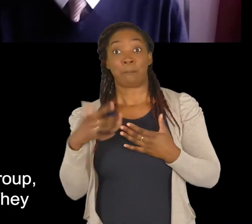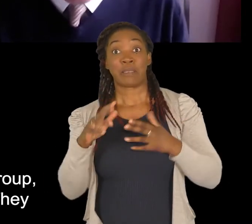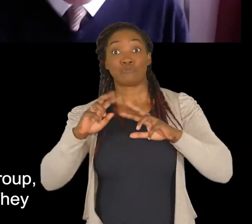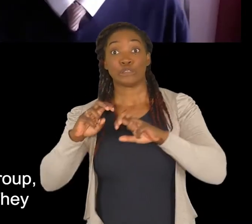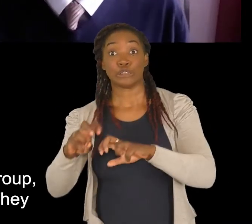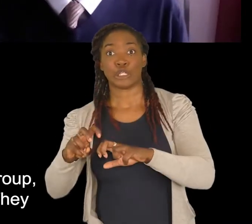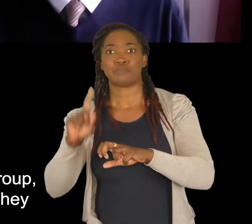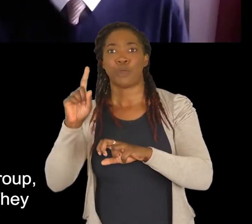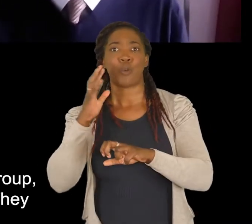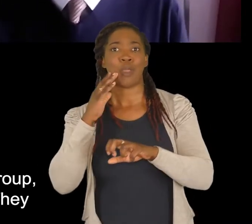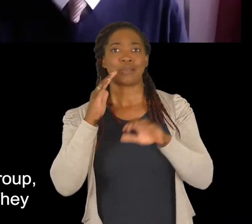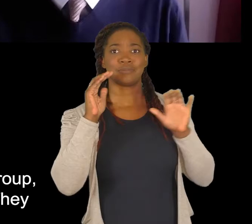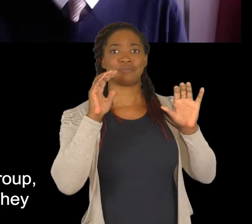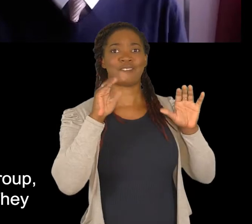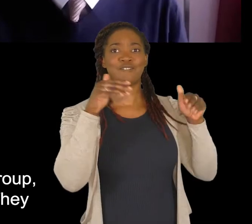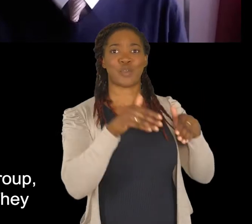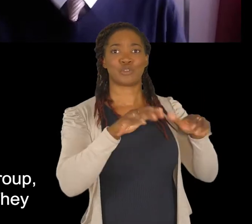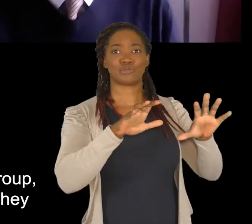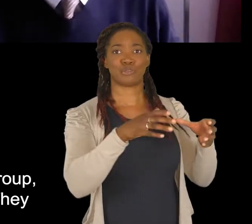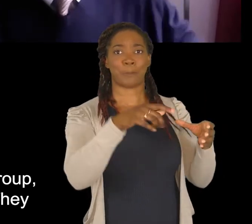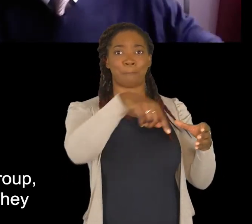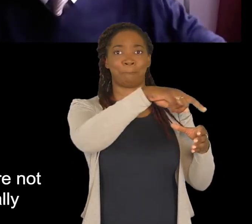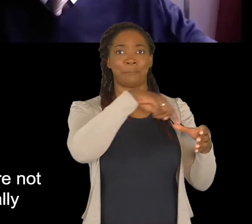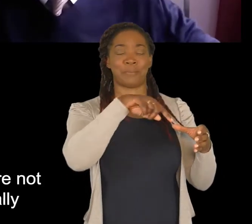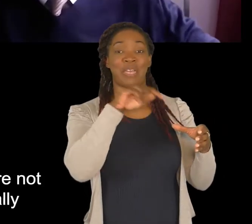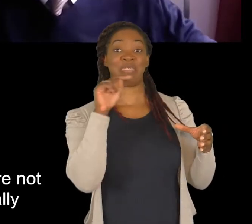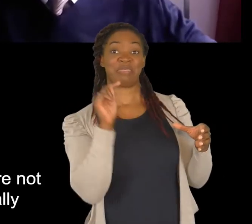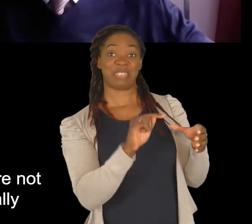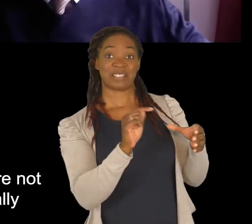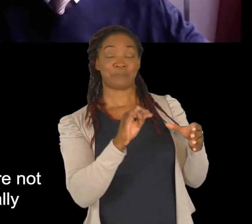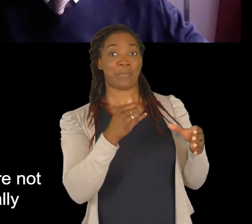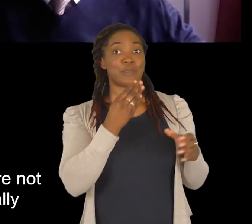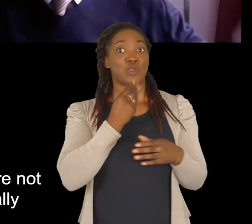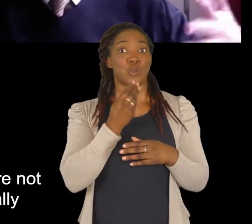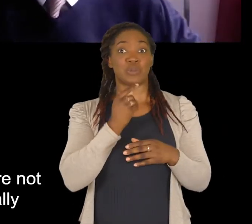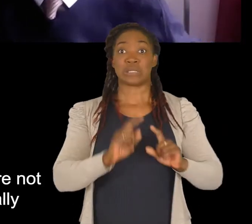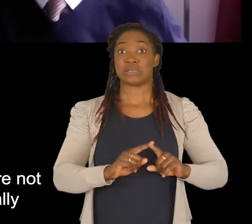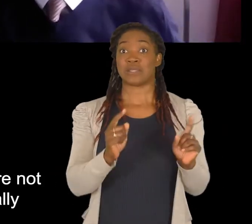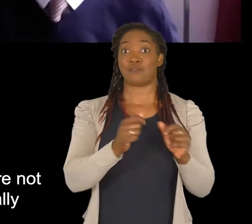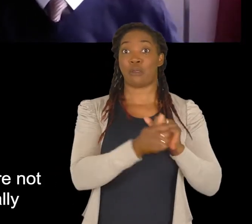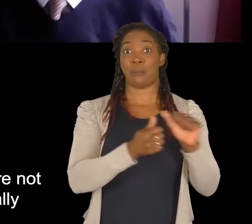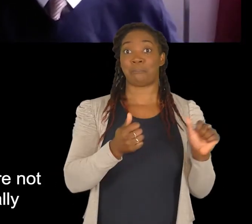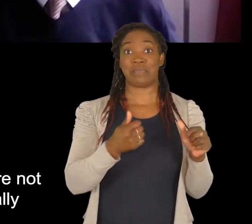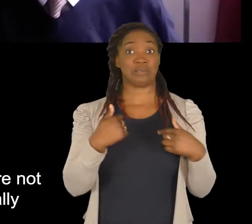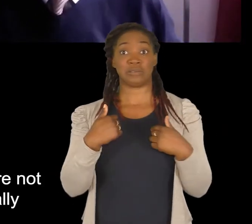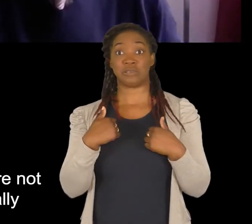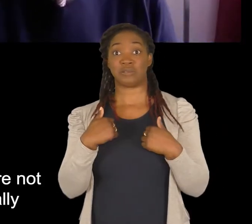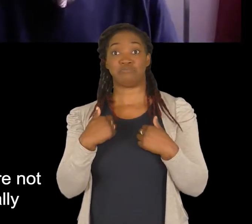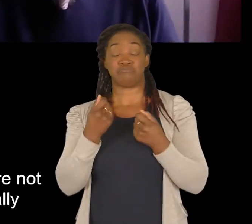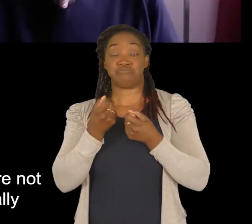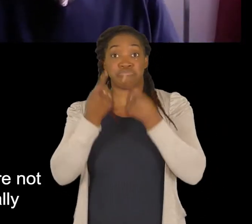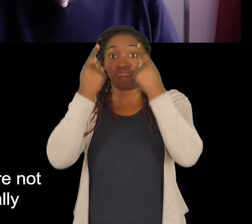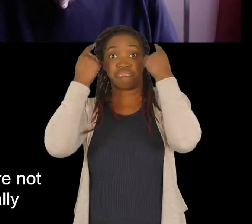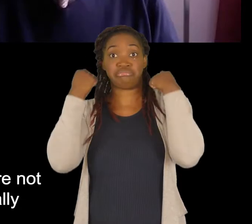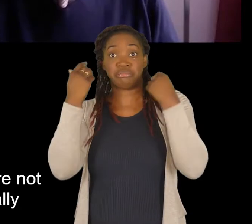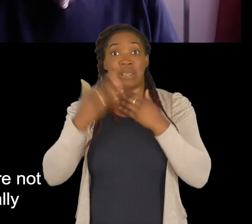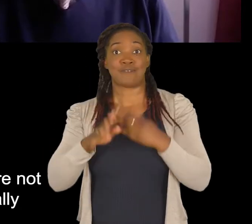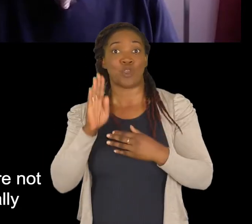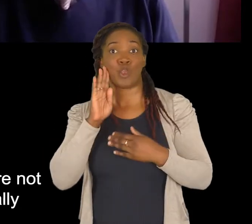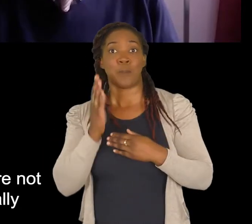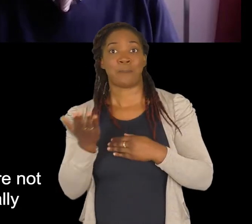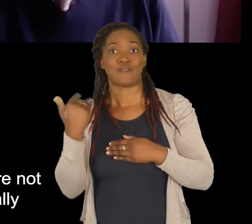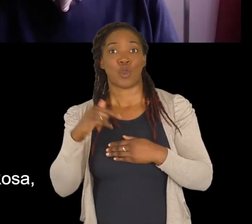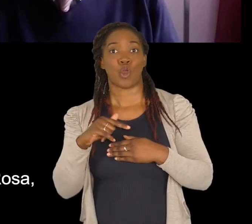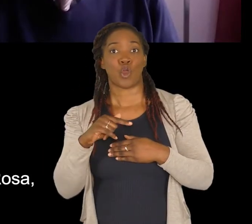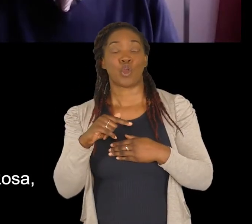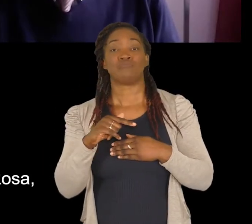group, then you'll realize what real research is, because they might be using smaller companies that you're not even aware of. Right. So focus